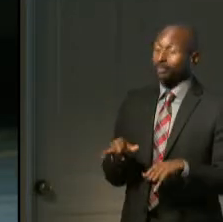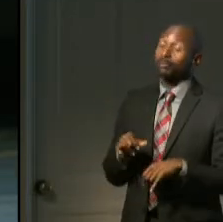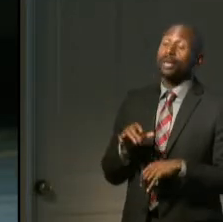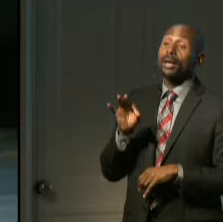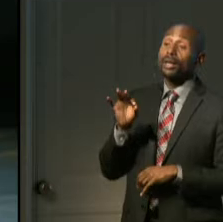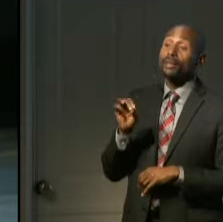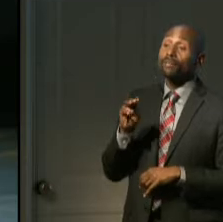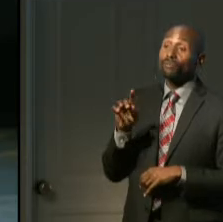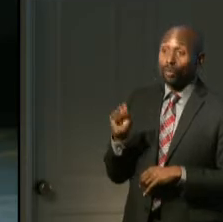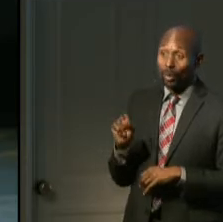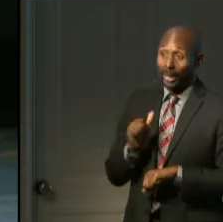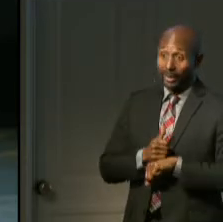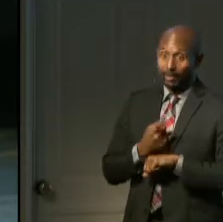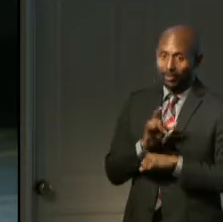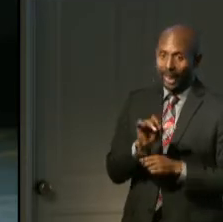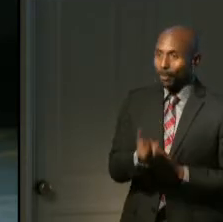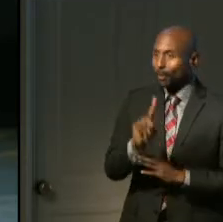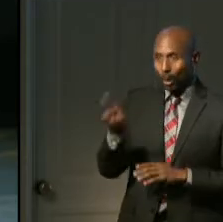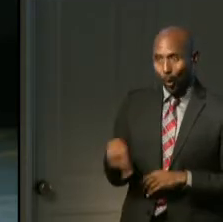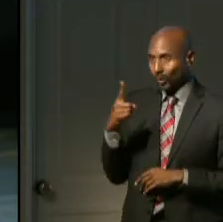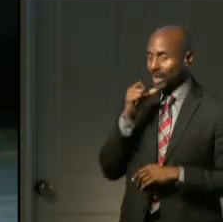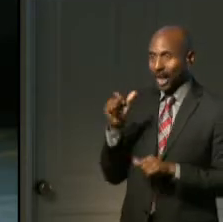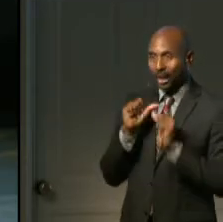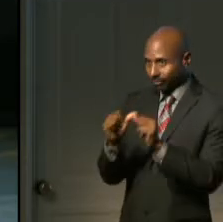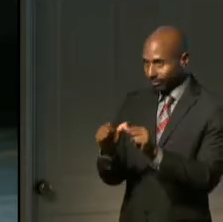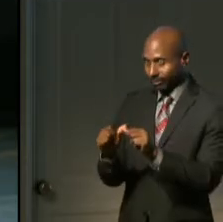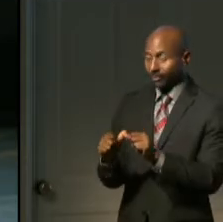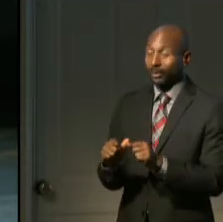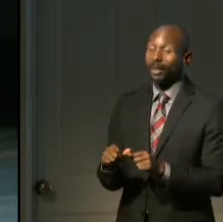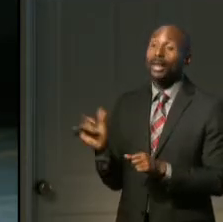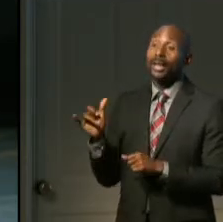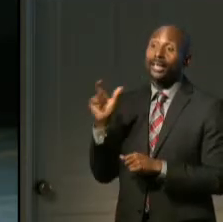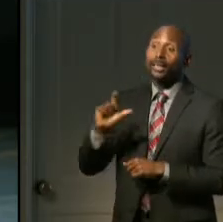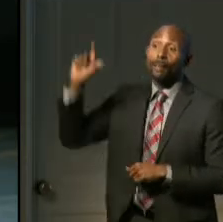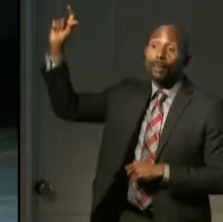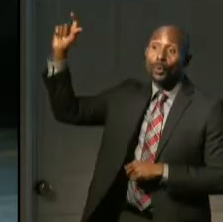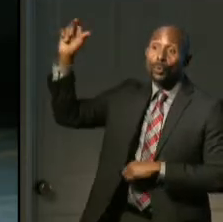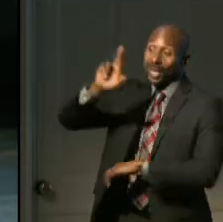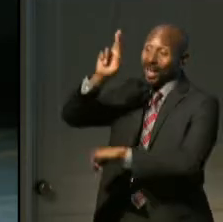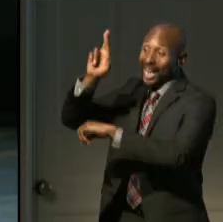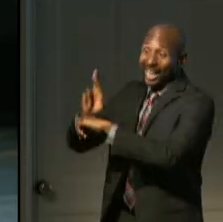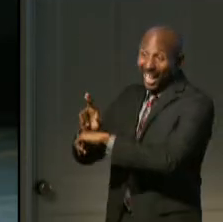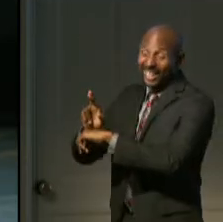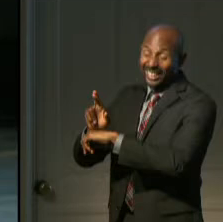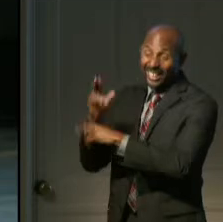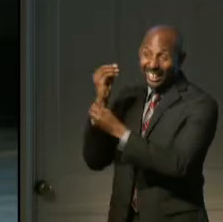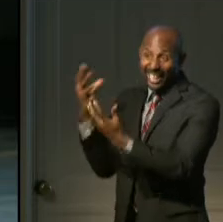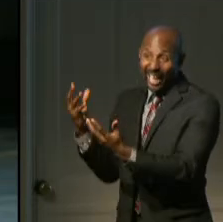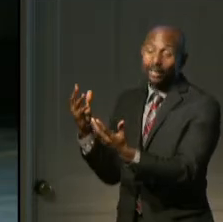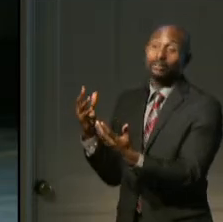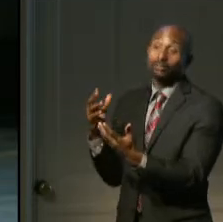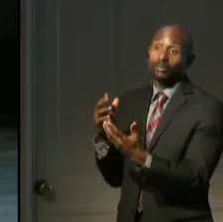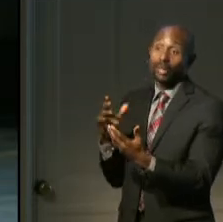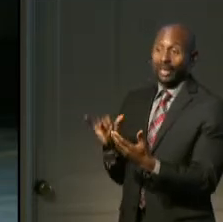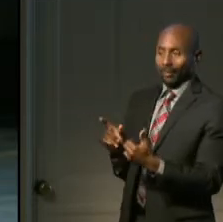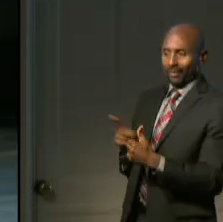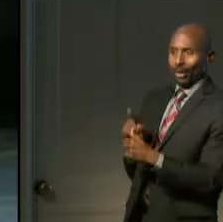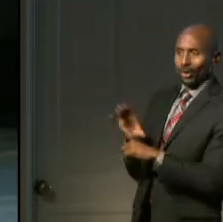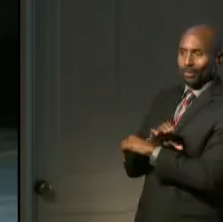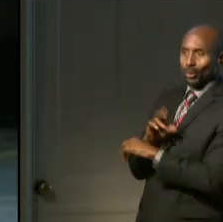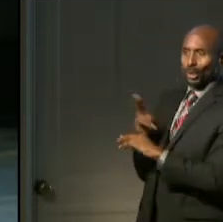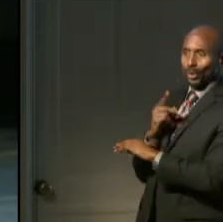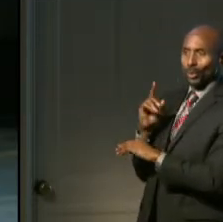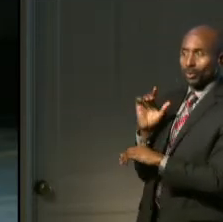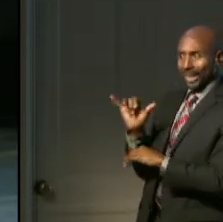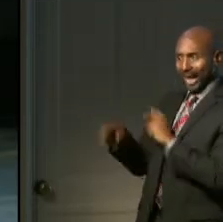were created for just that moment. We know with a lot of the moon landing data, for instance, those were the very first computers of their kind. They had to write